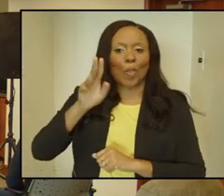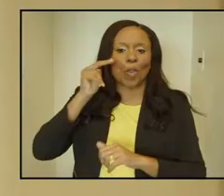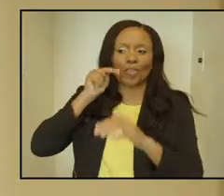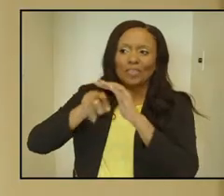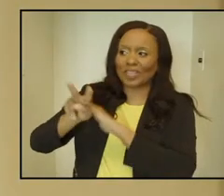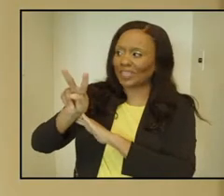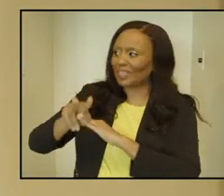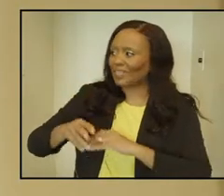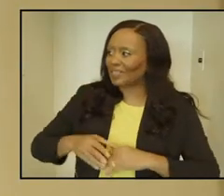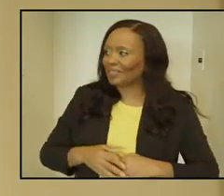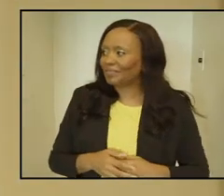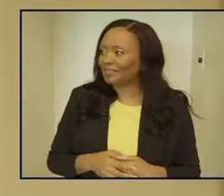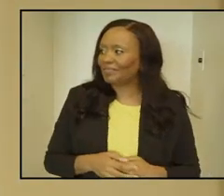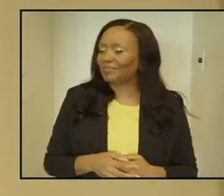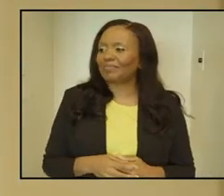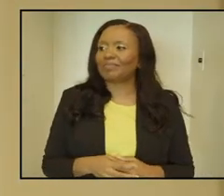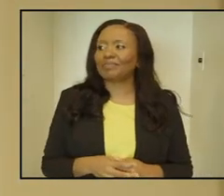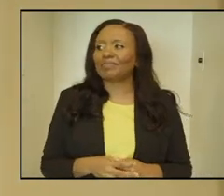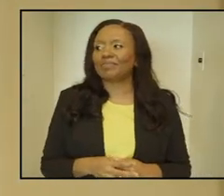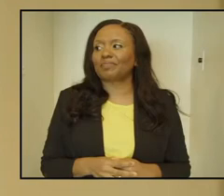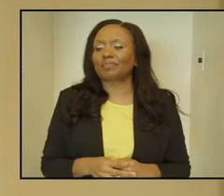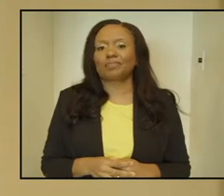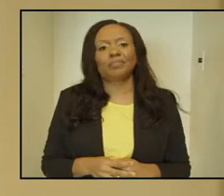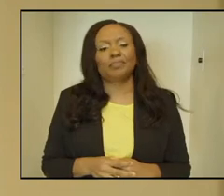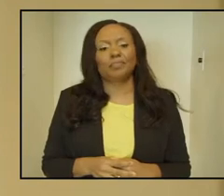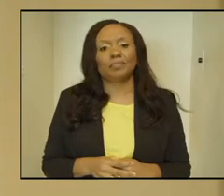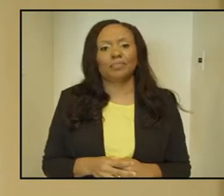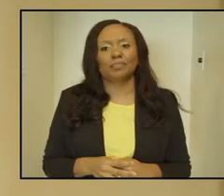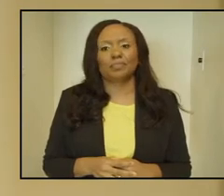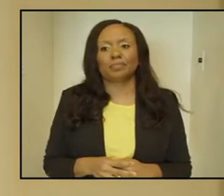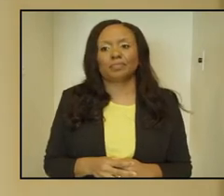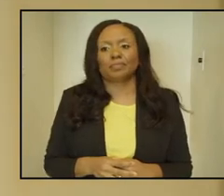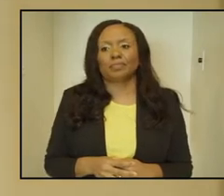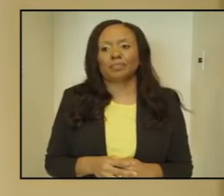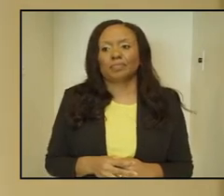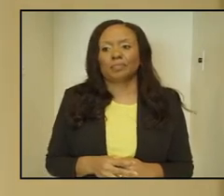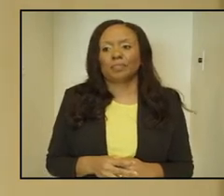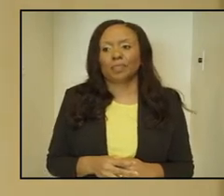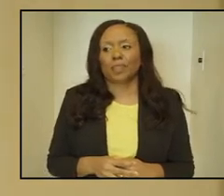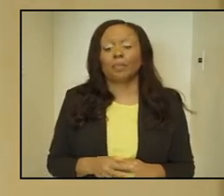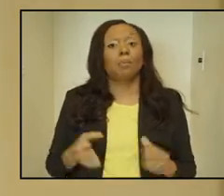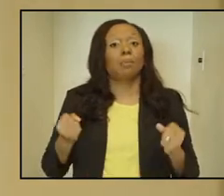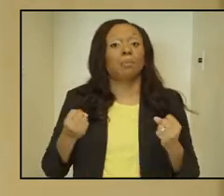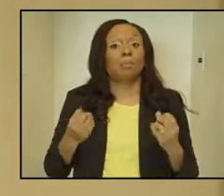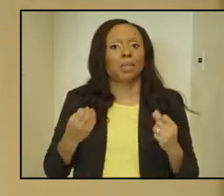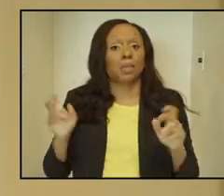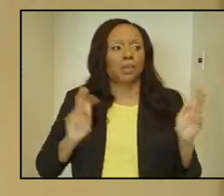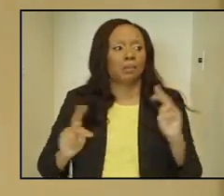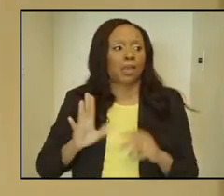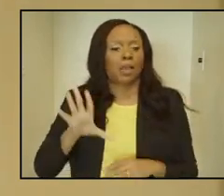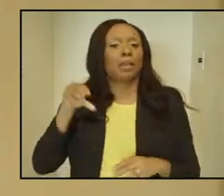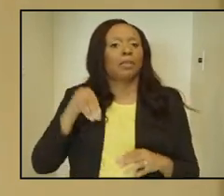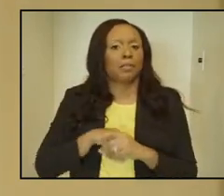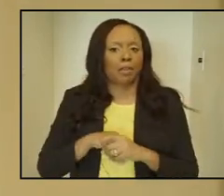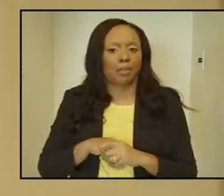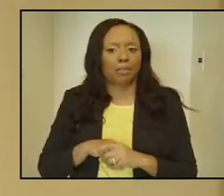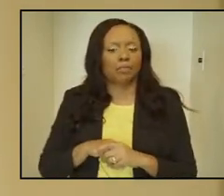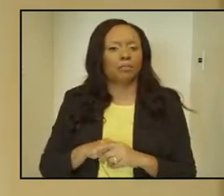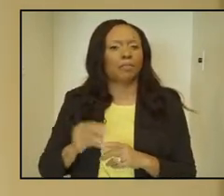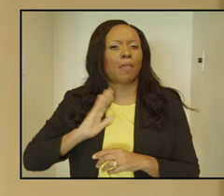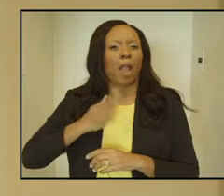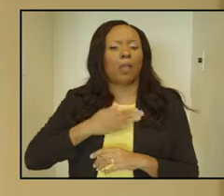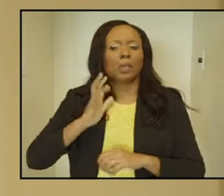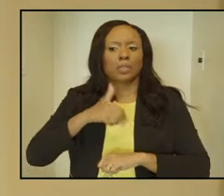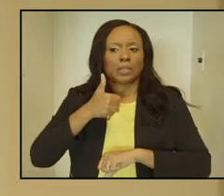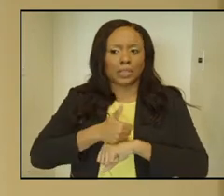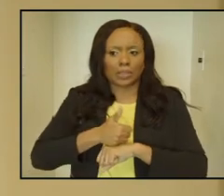But this task cannot be achieved without many players, as highlighted by Mrs. Rochester.